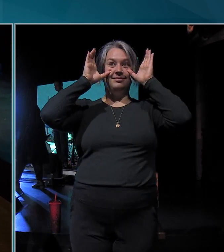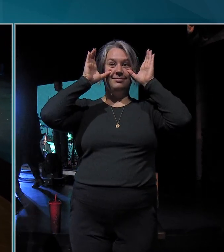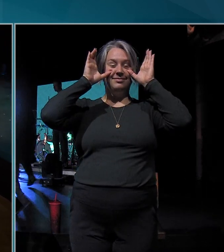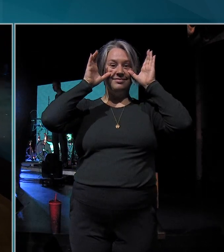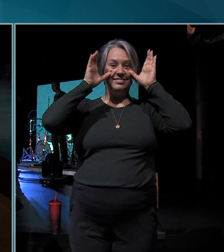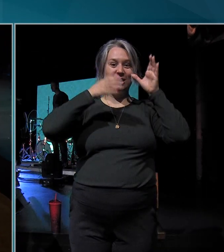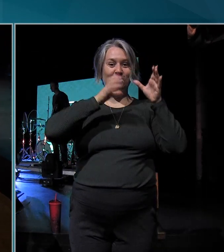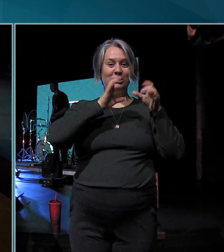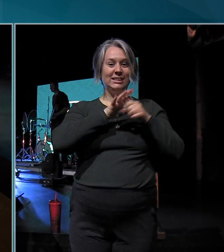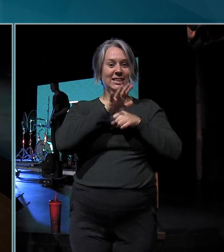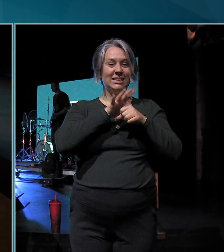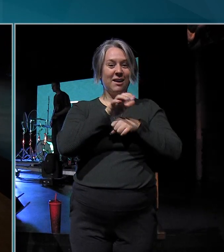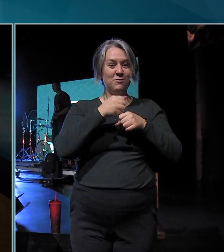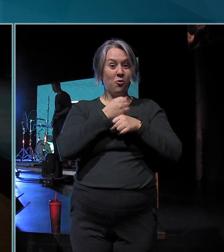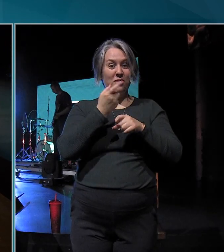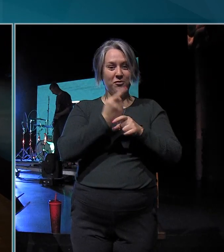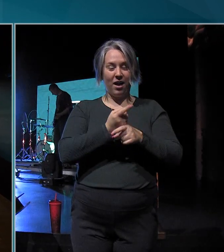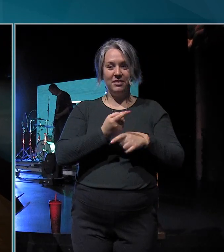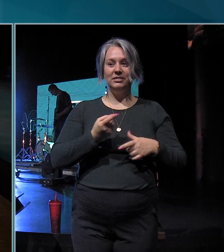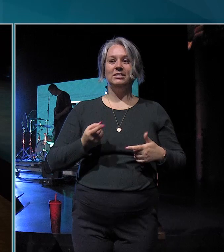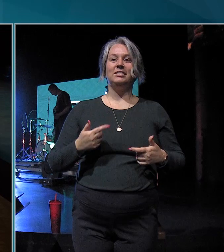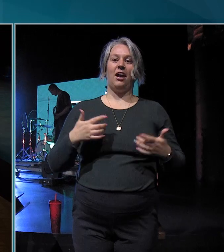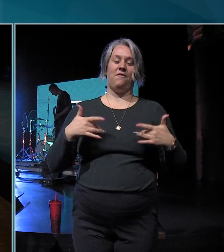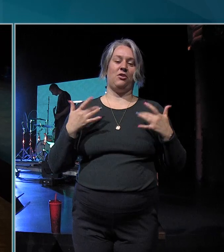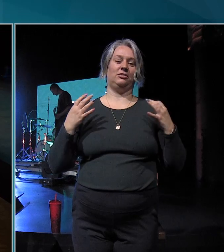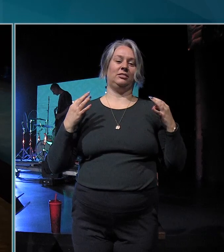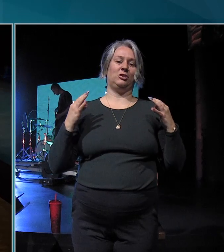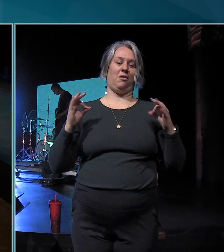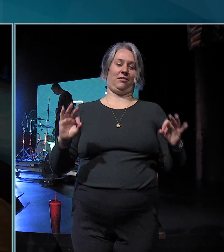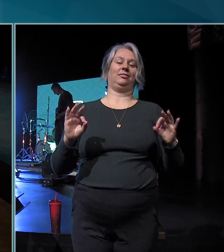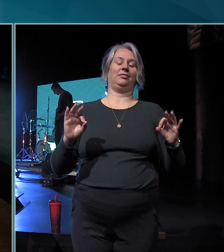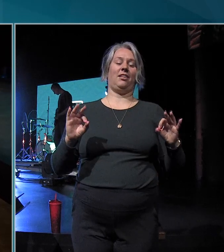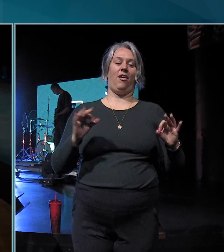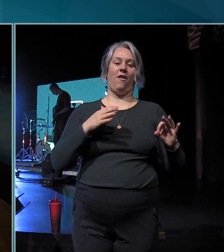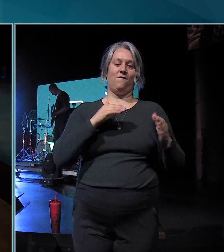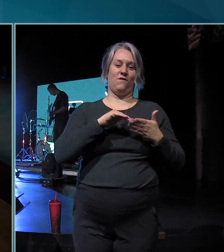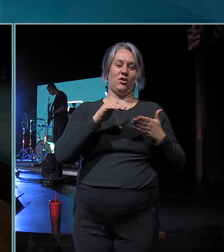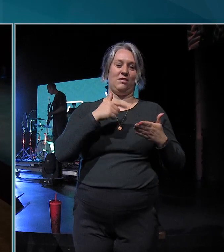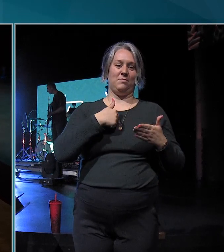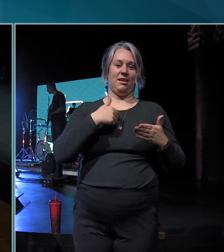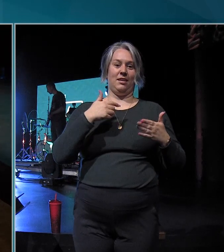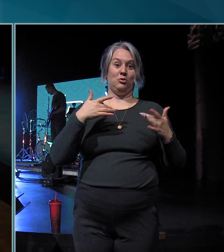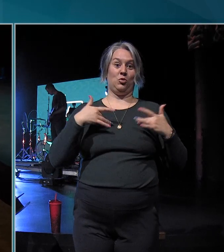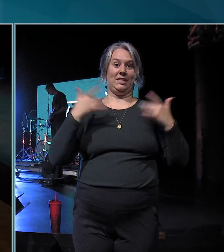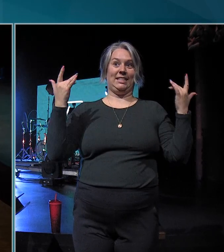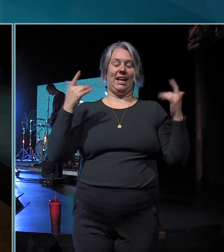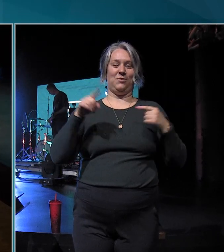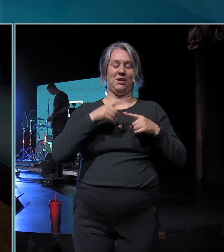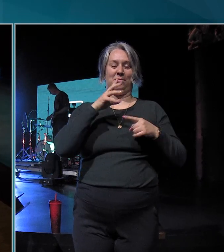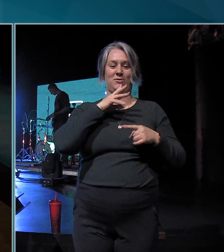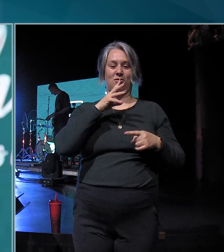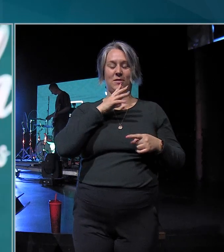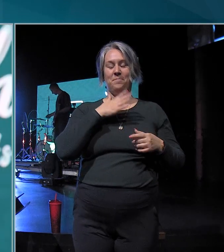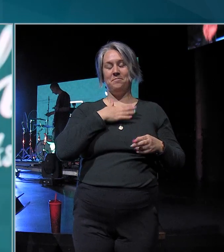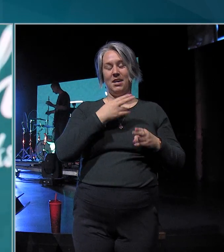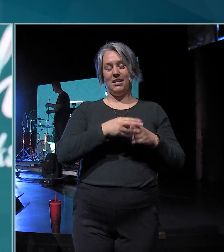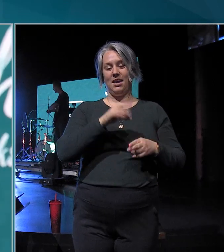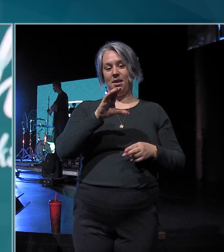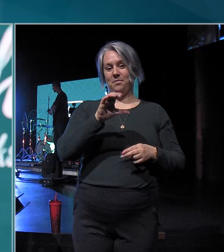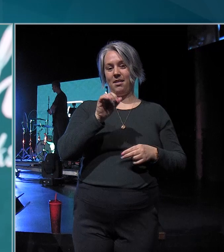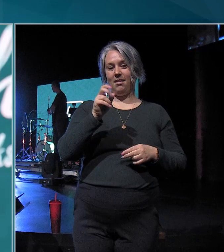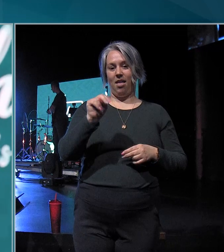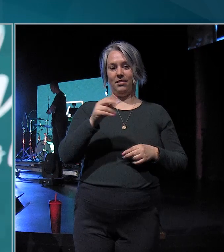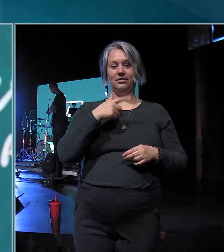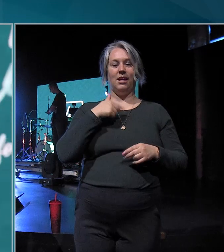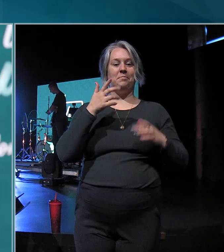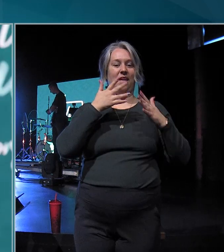right? Hey, well, I surely do, so please forgive me if I get a little too excited up here. But my name is Colin. I'm the